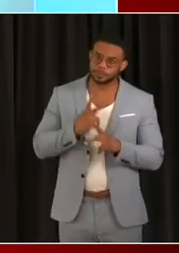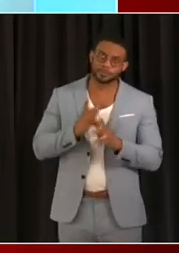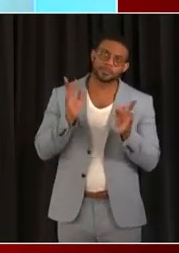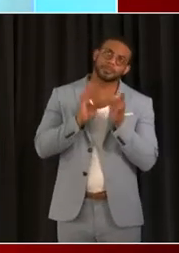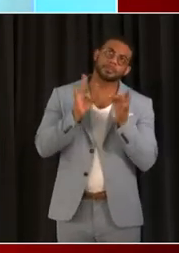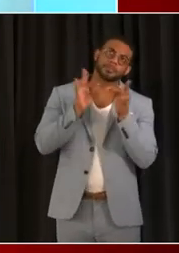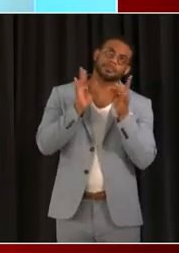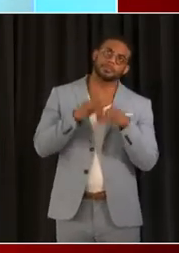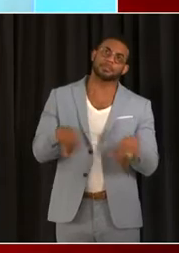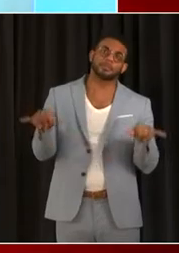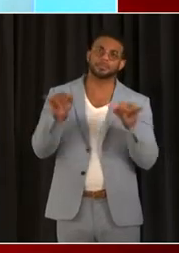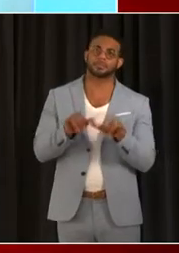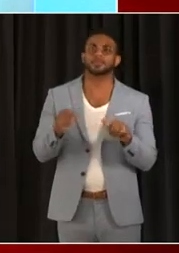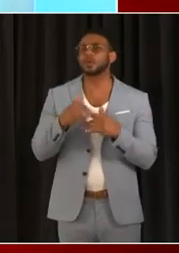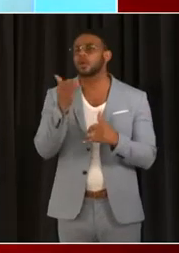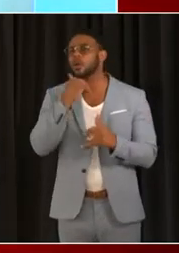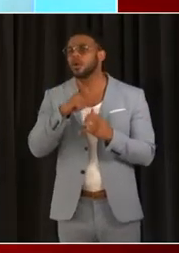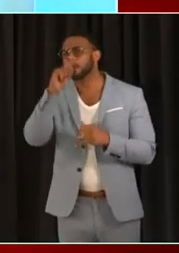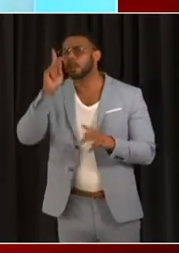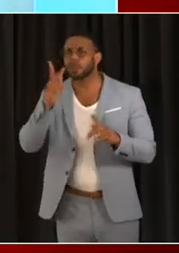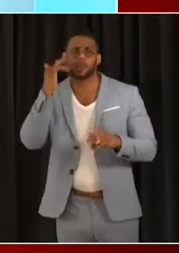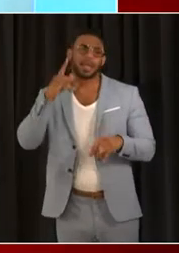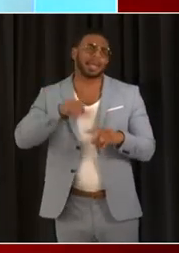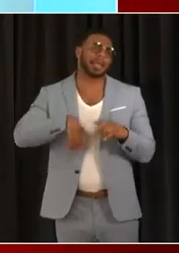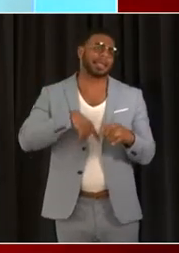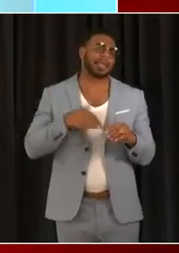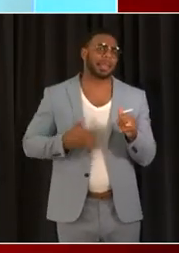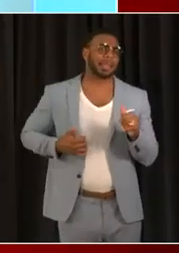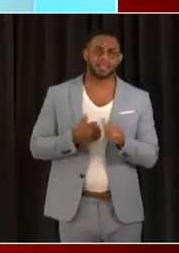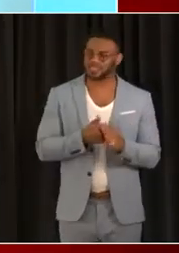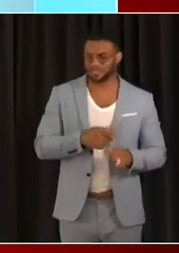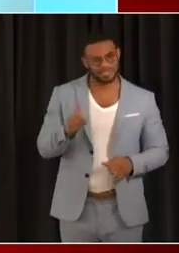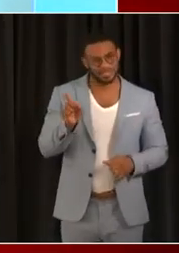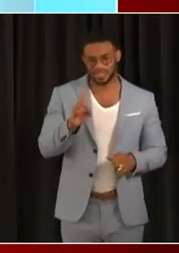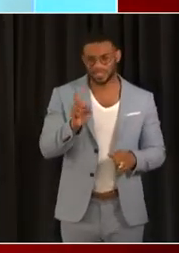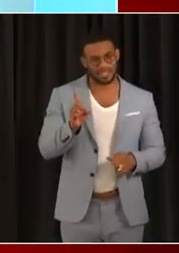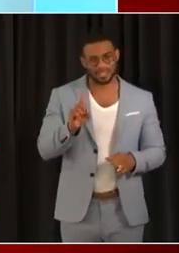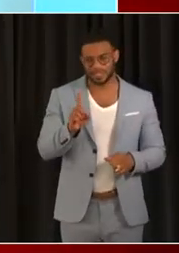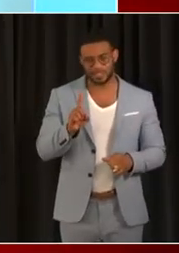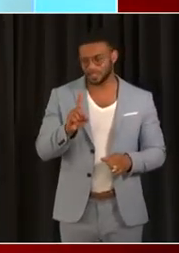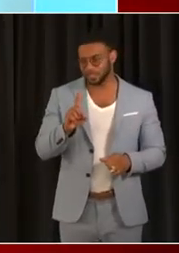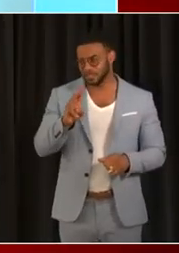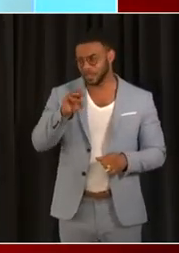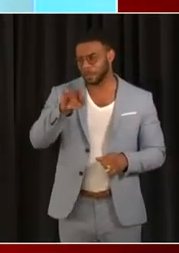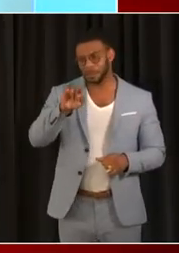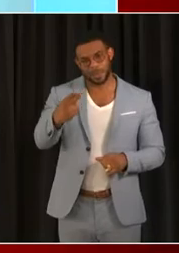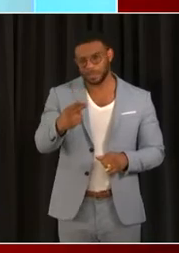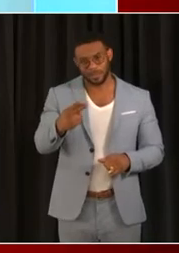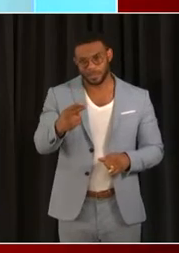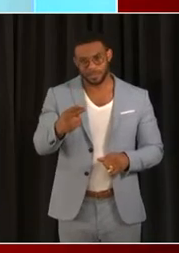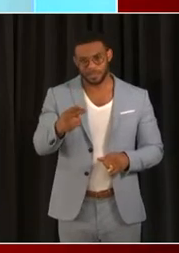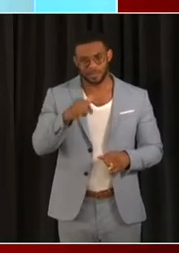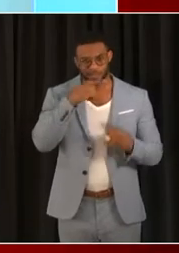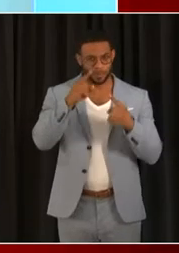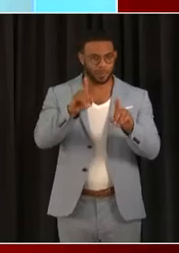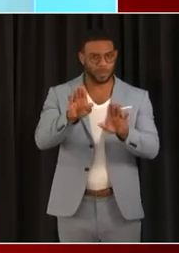keep saying what's wrong with black people. Why can't they catch up? That just doesn't